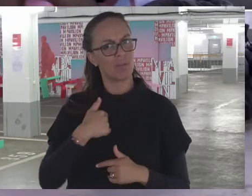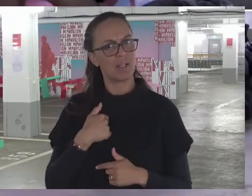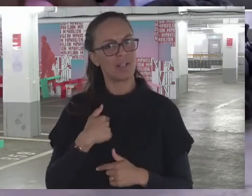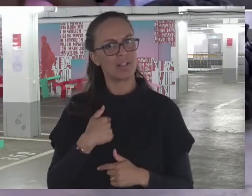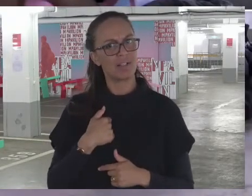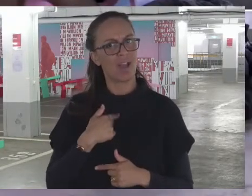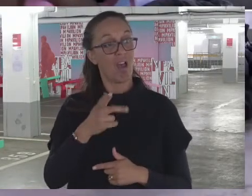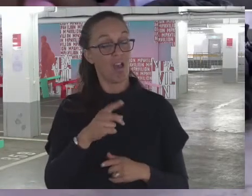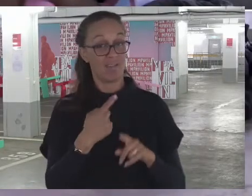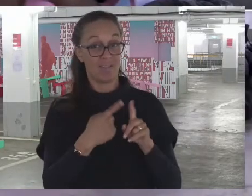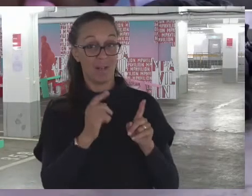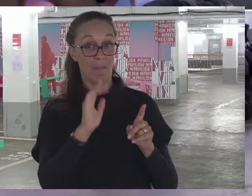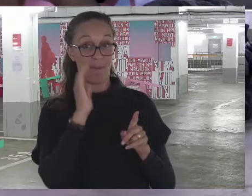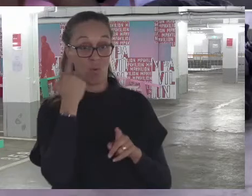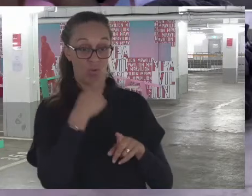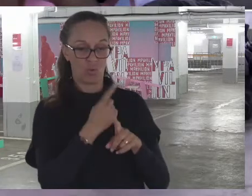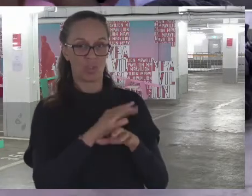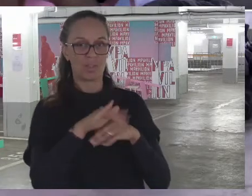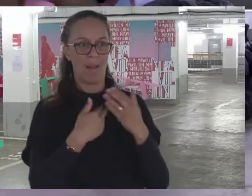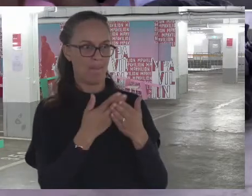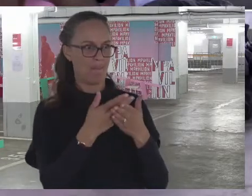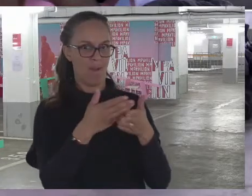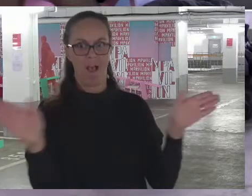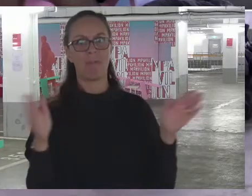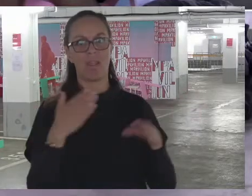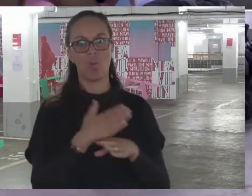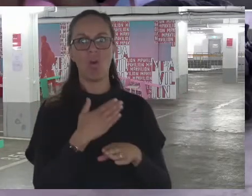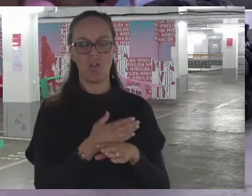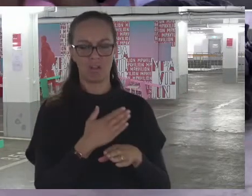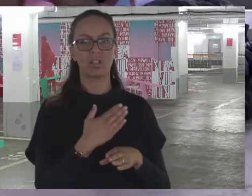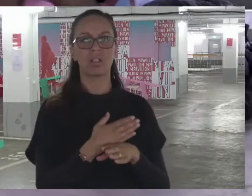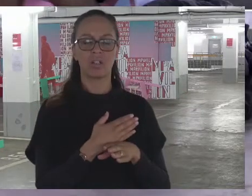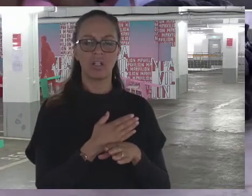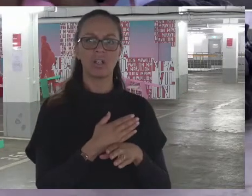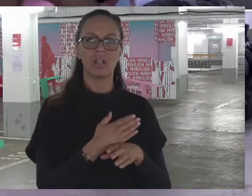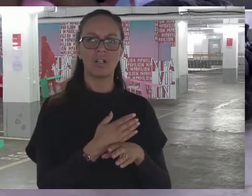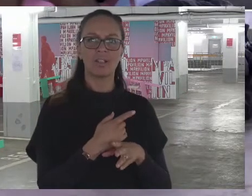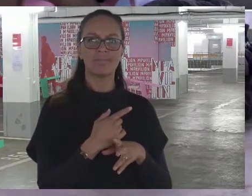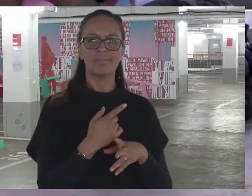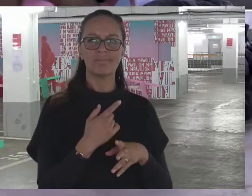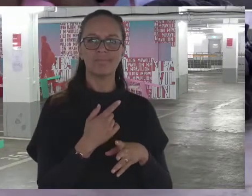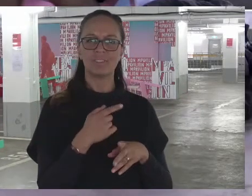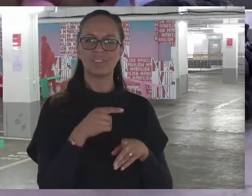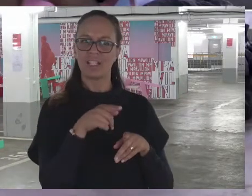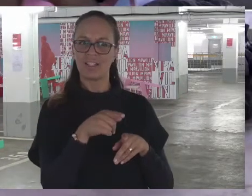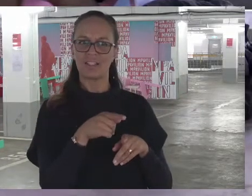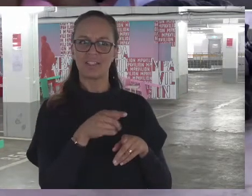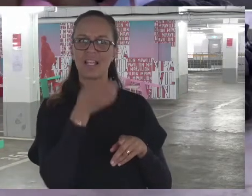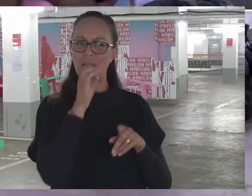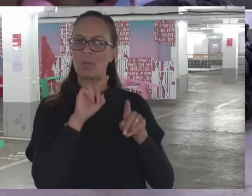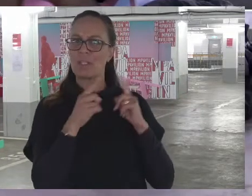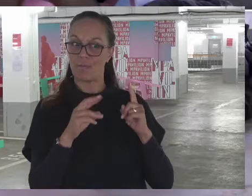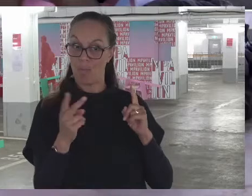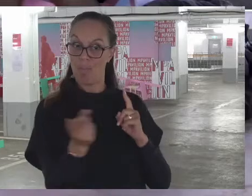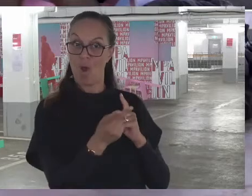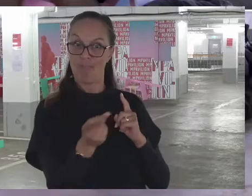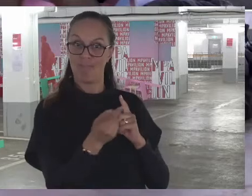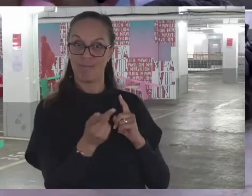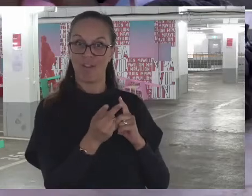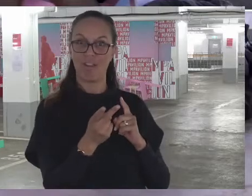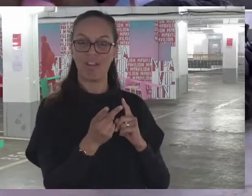of the work, which is, I believe, a new departure for both of you, to be presenting